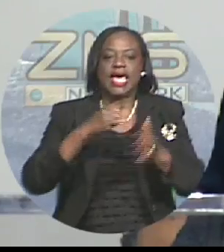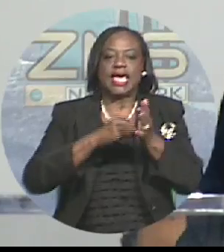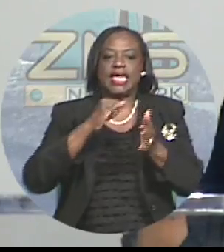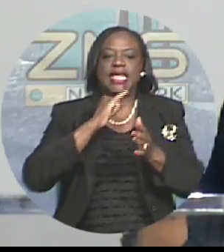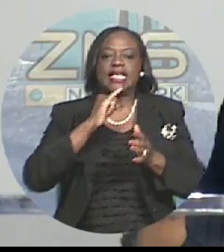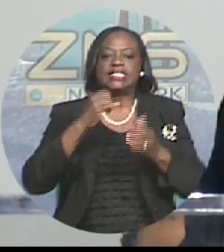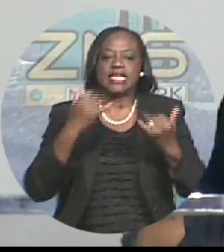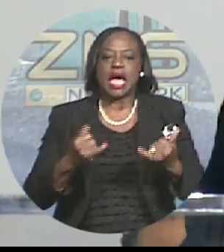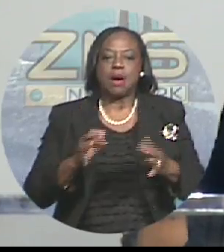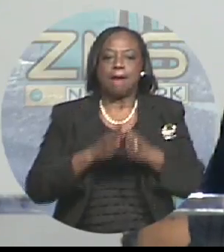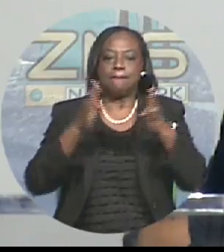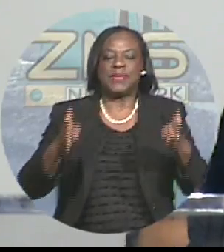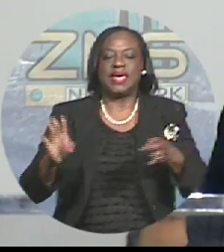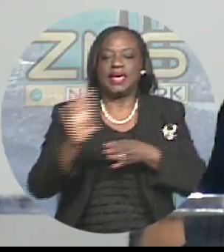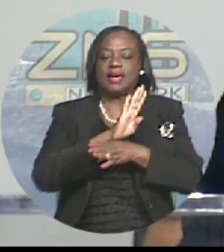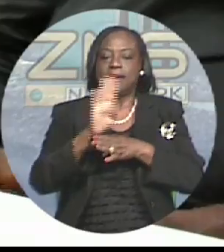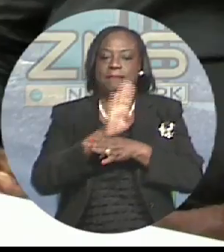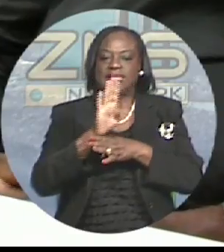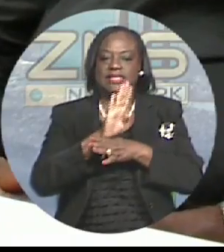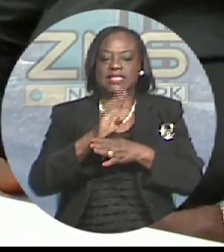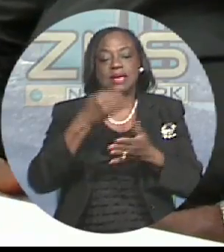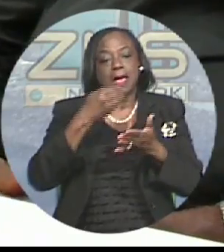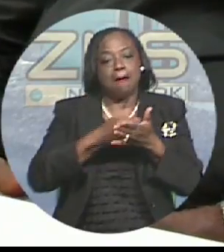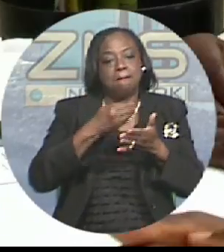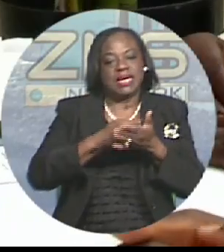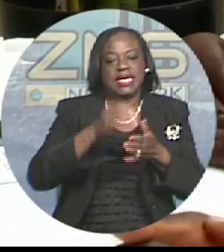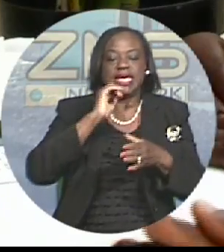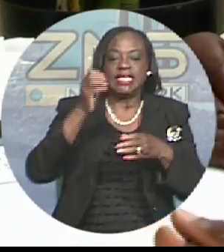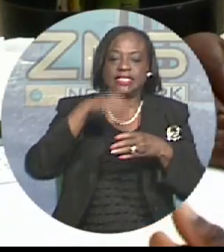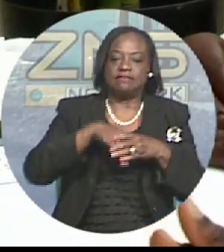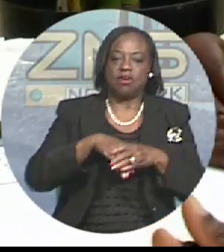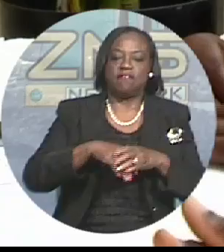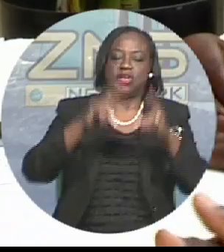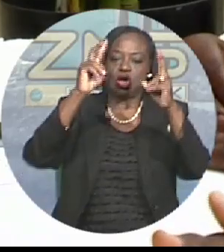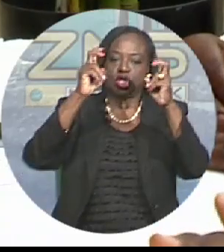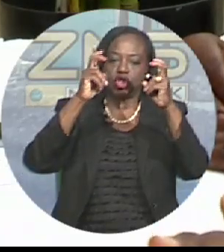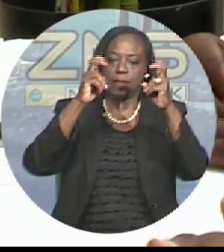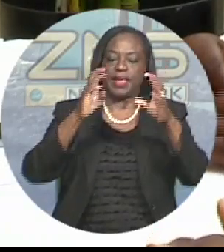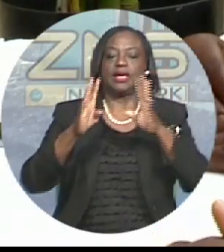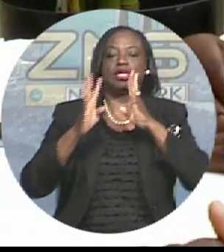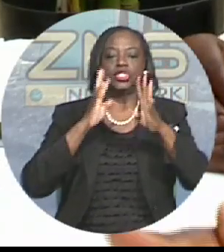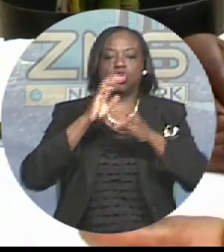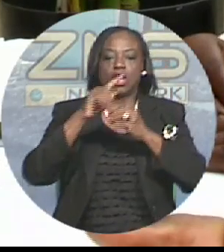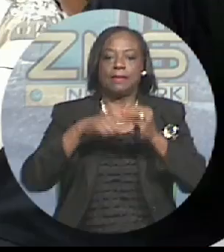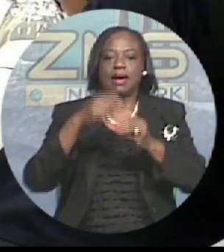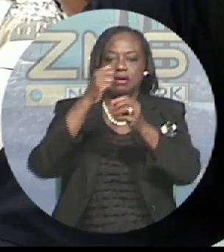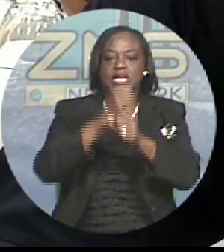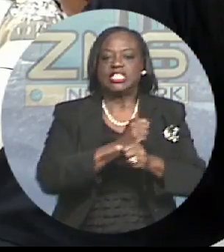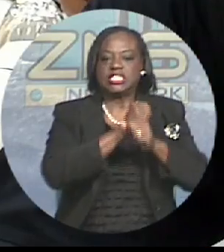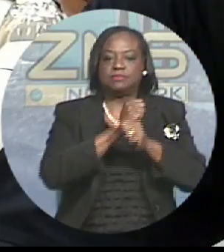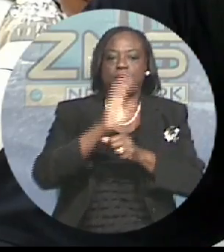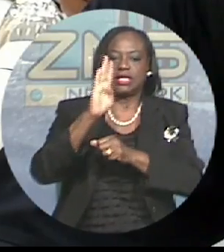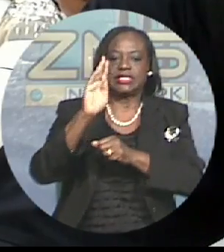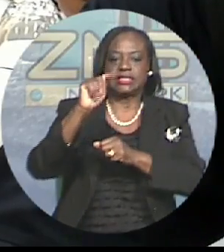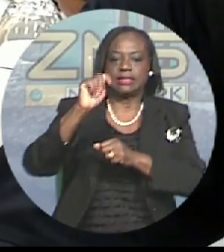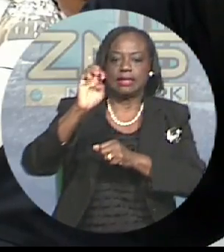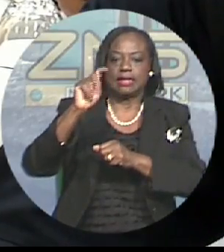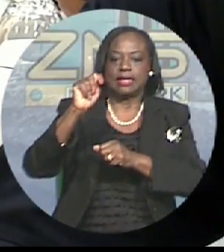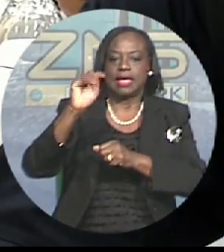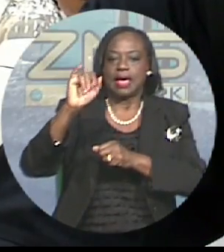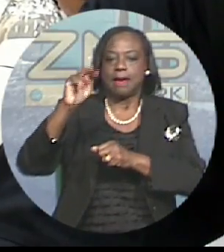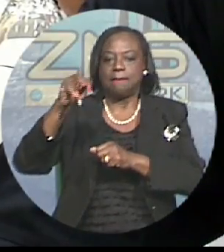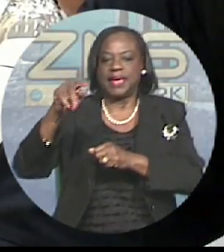there are money around this world. Topics discussed: sports betting, hard works and the risks, integrity in sports